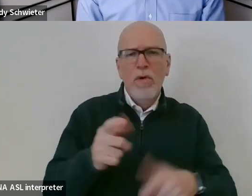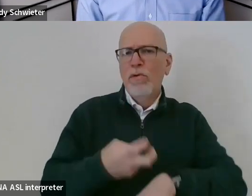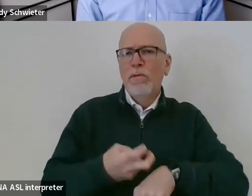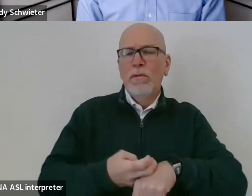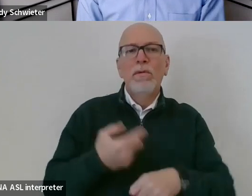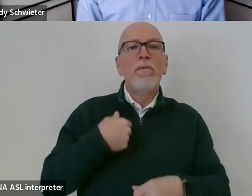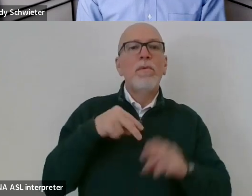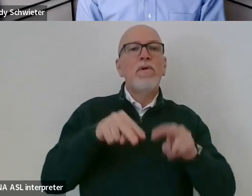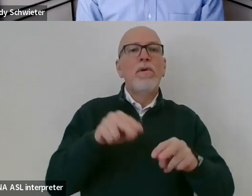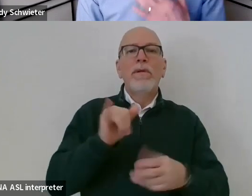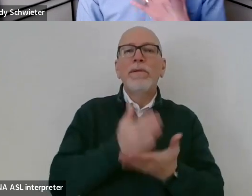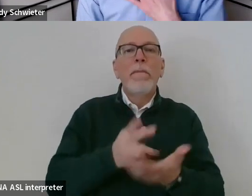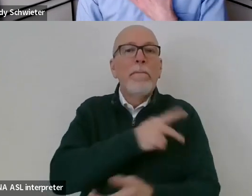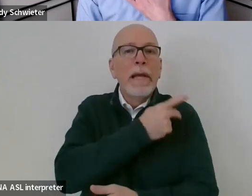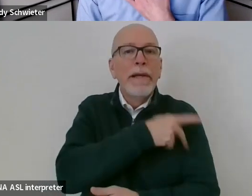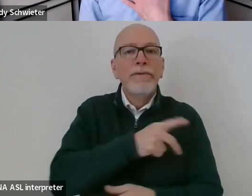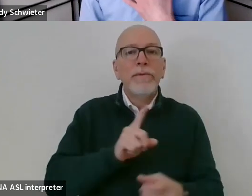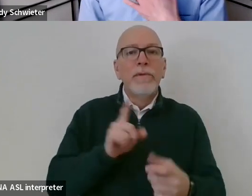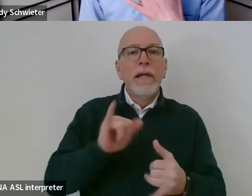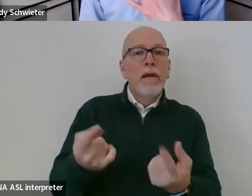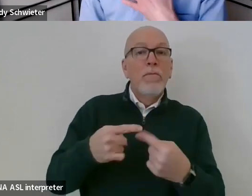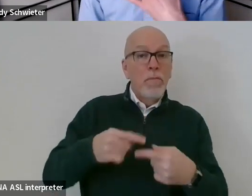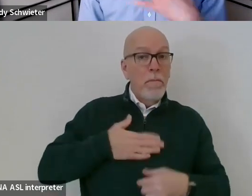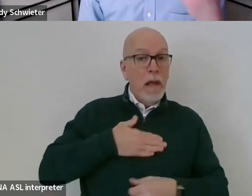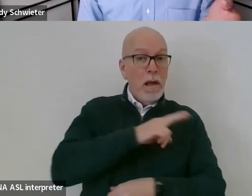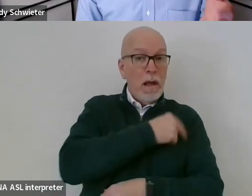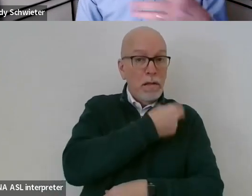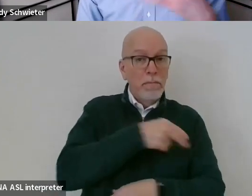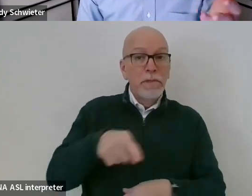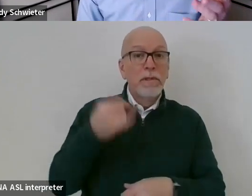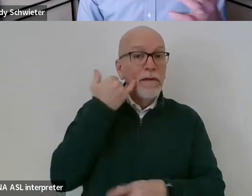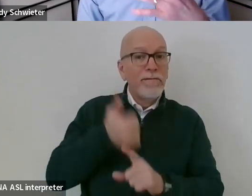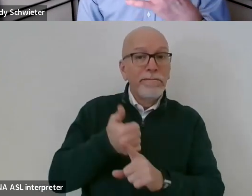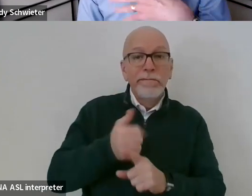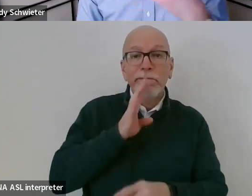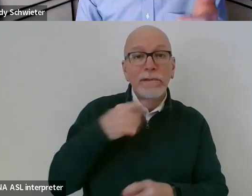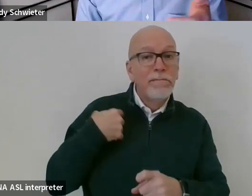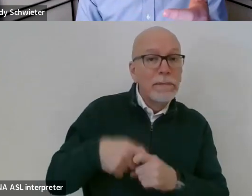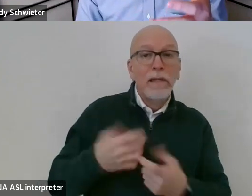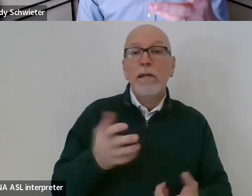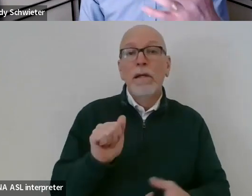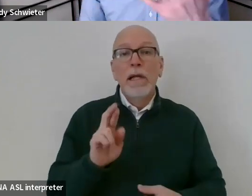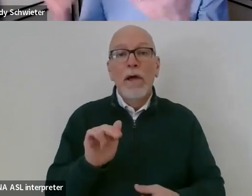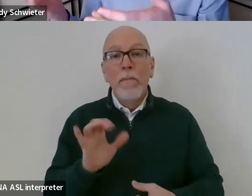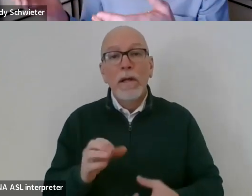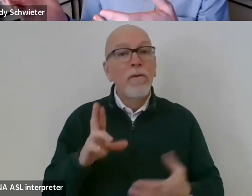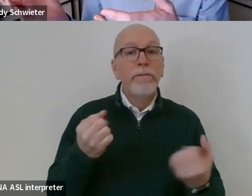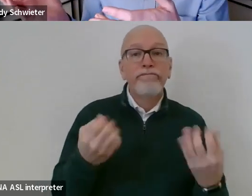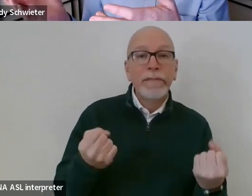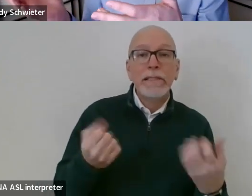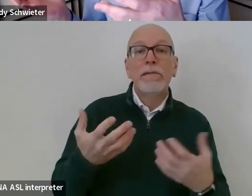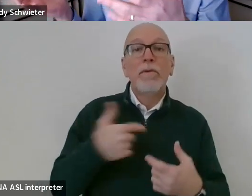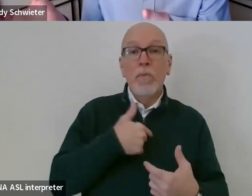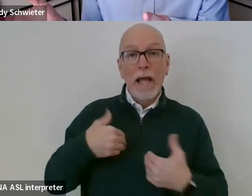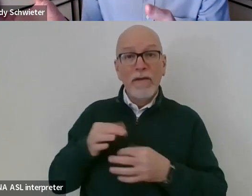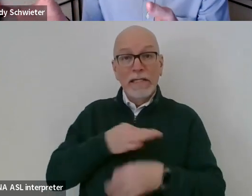at patients who come to my hospital and they say speak Spanish or Arabic or use American Sign Language, and we have staff